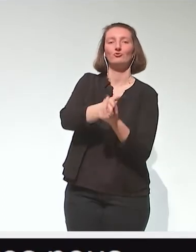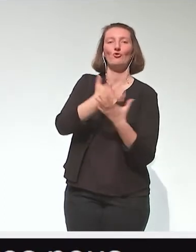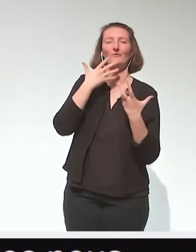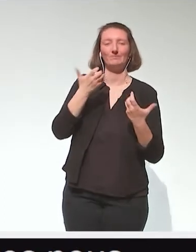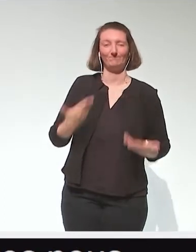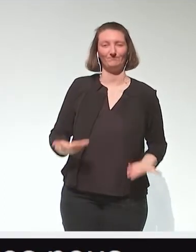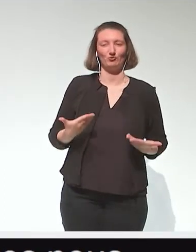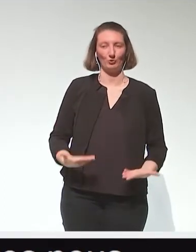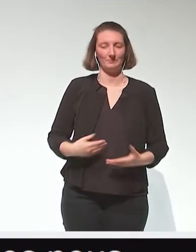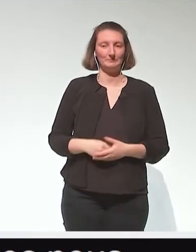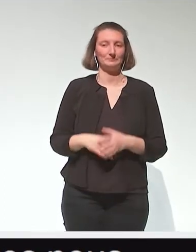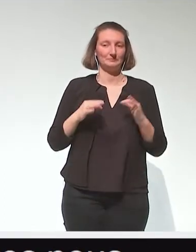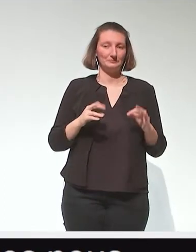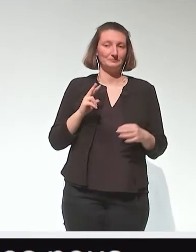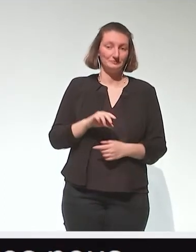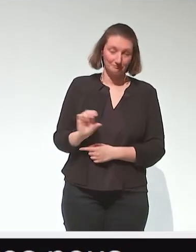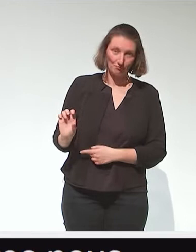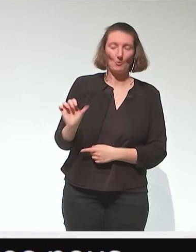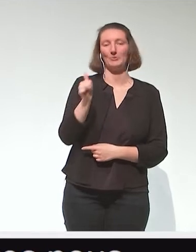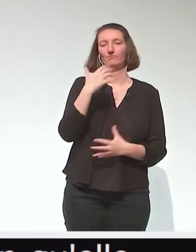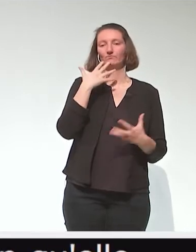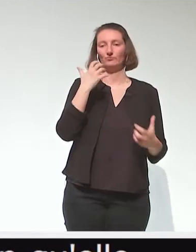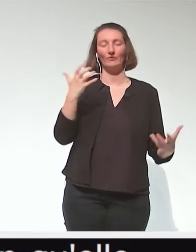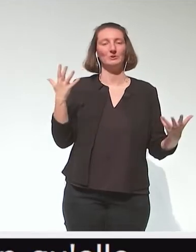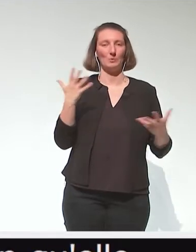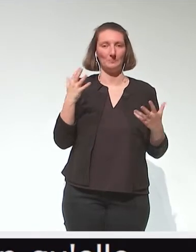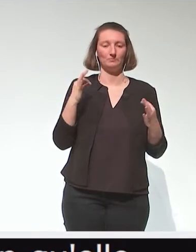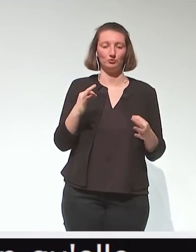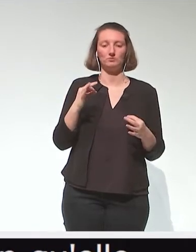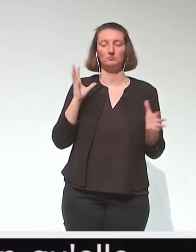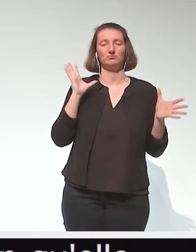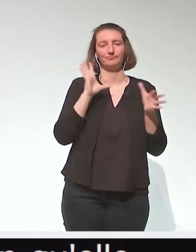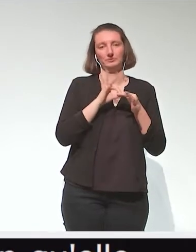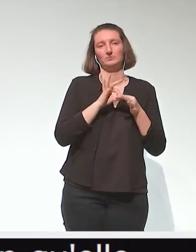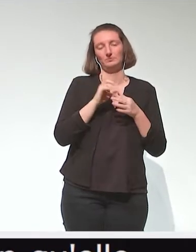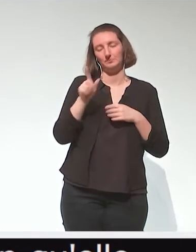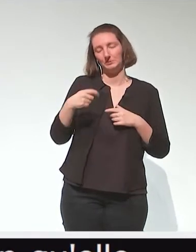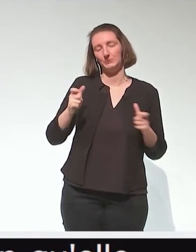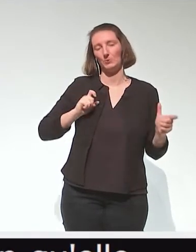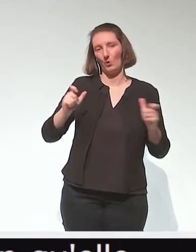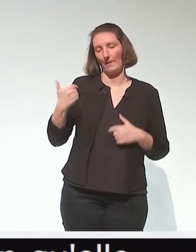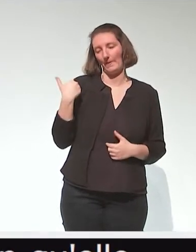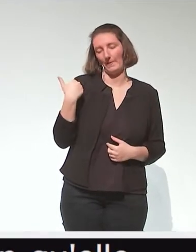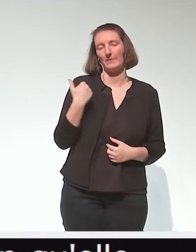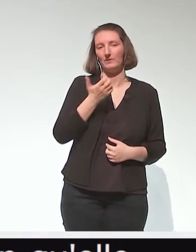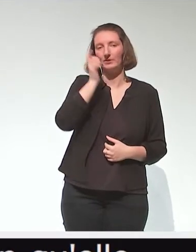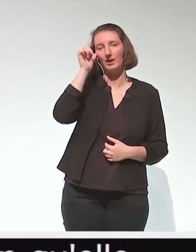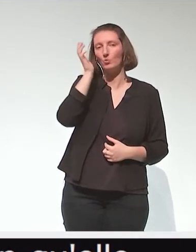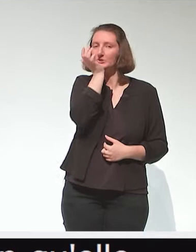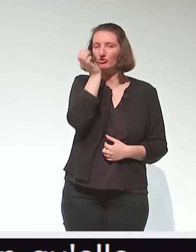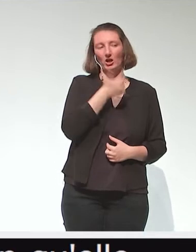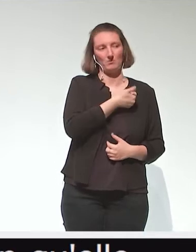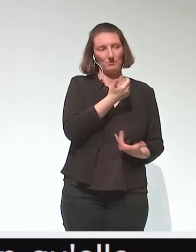wished to make in this forum. But before doing that, I'd like to